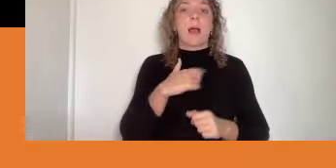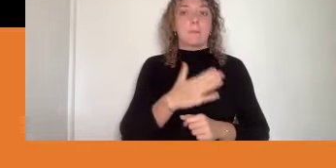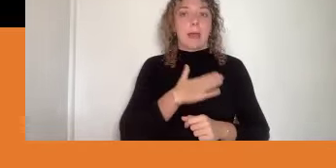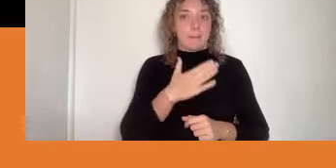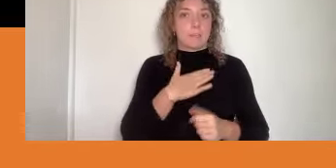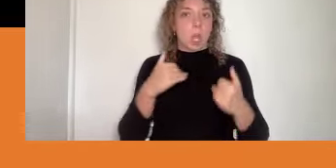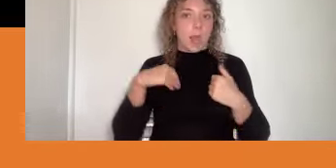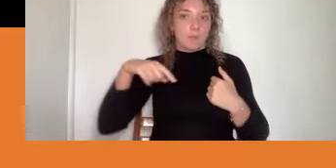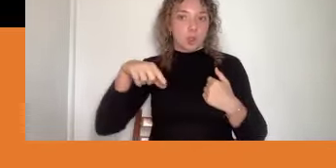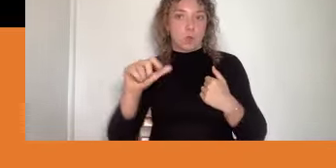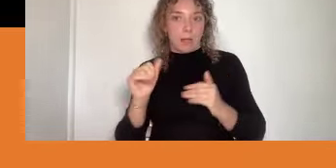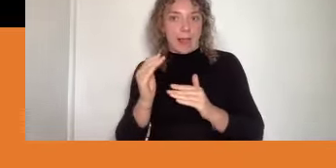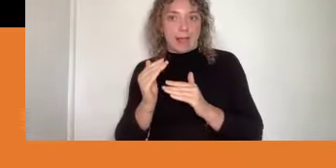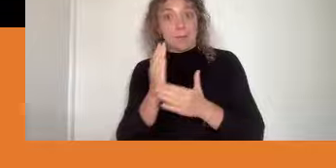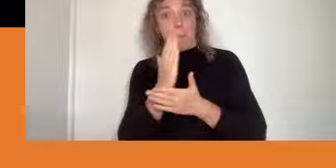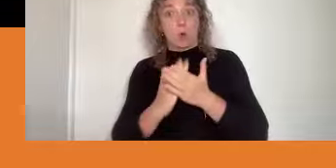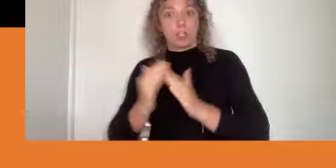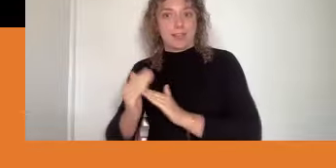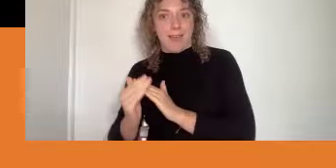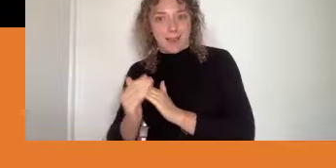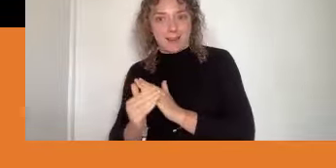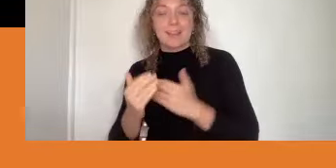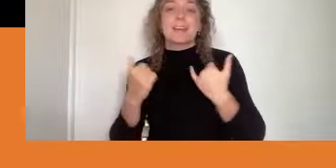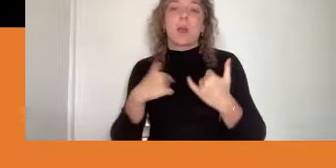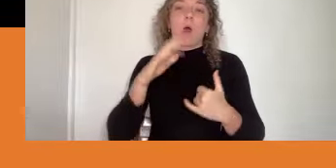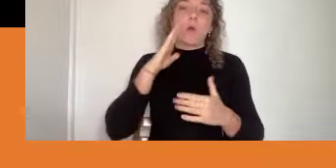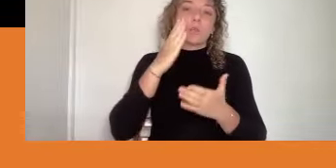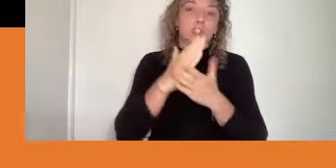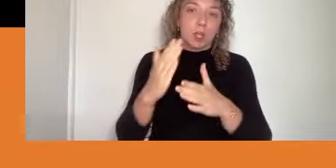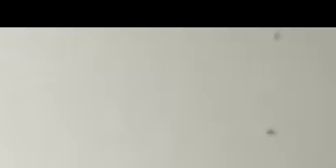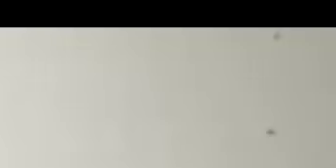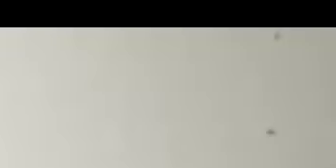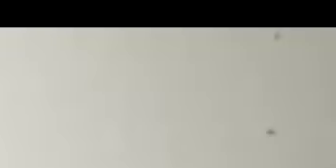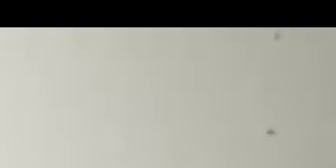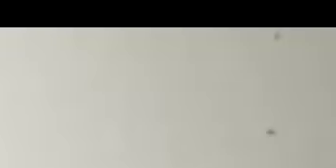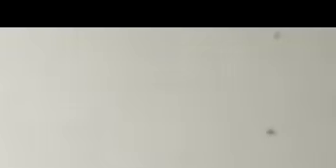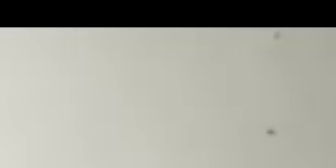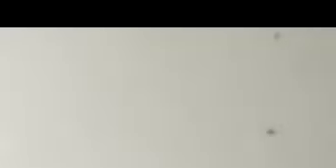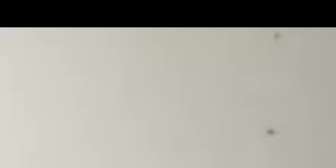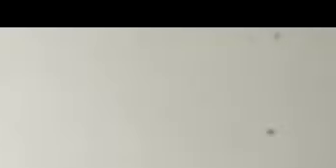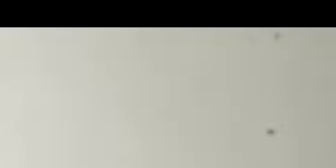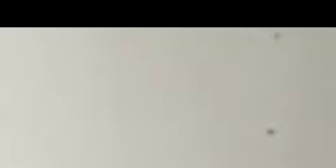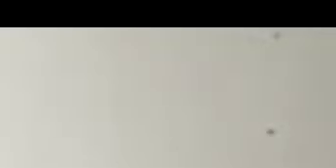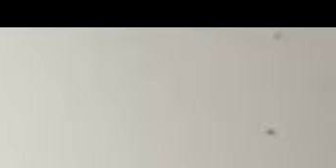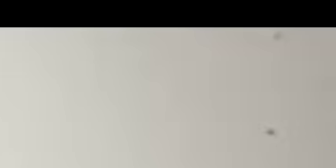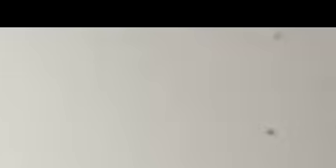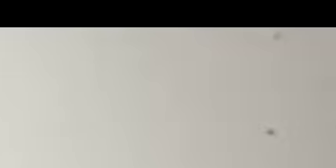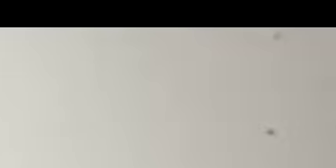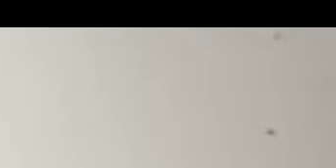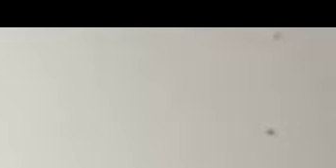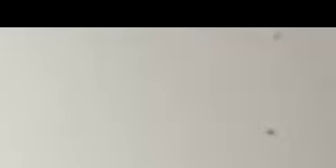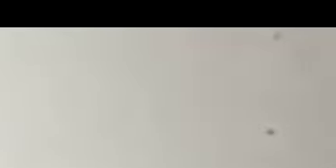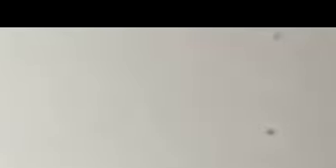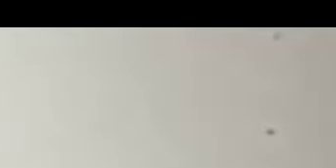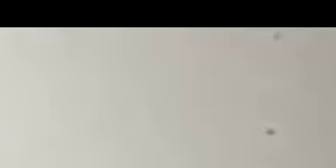there's a Q&A portion at the end. Now I will stop sharing and launch our next poll.